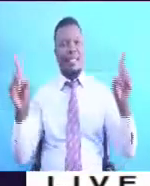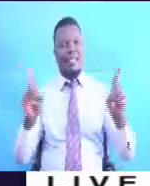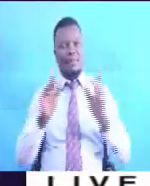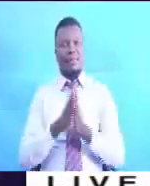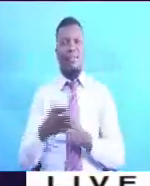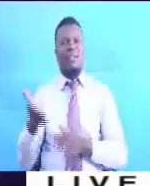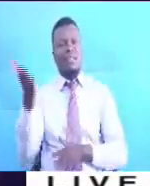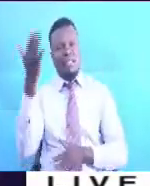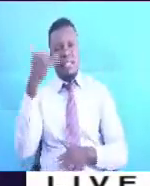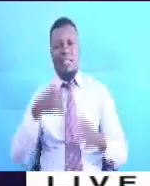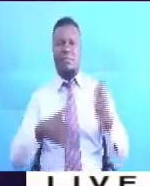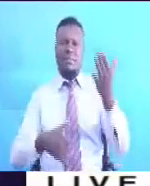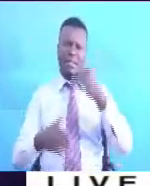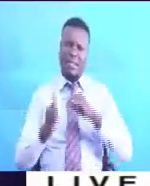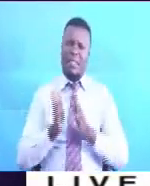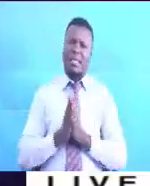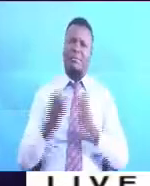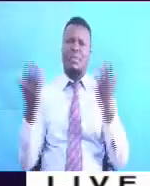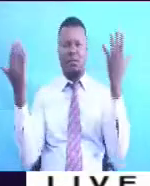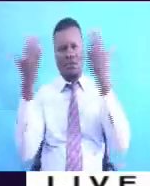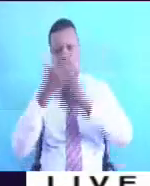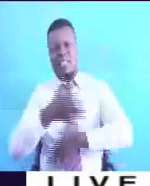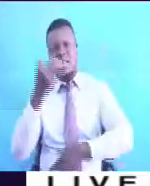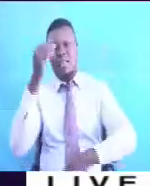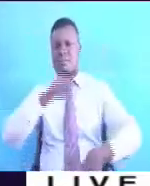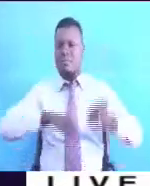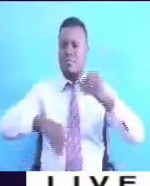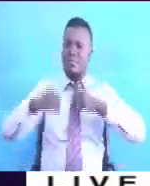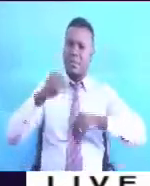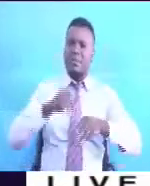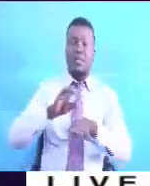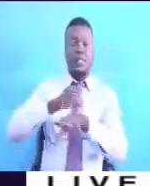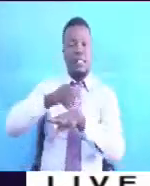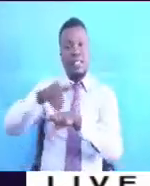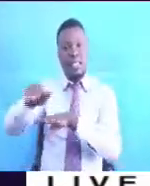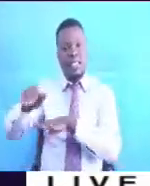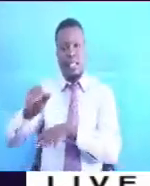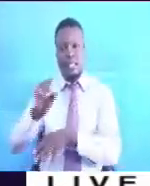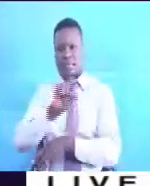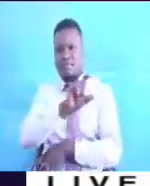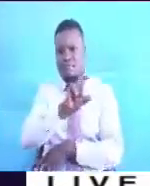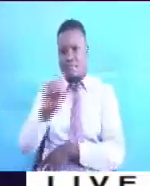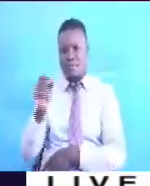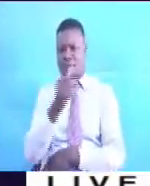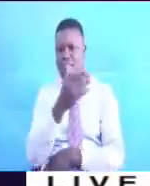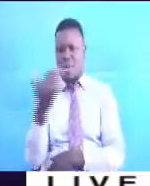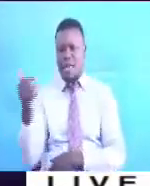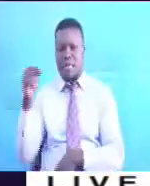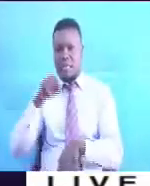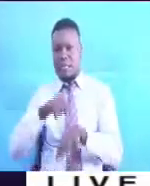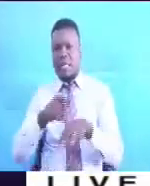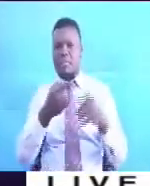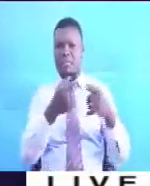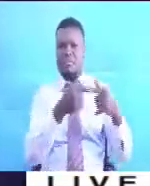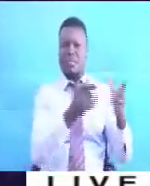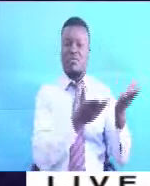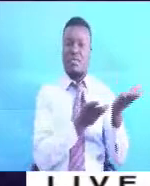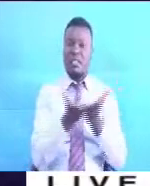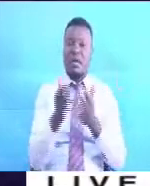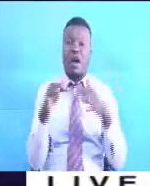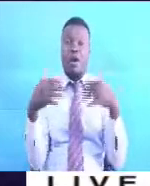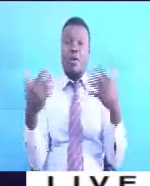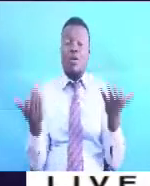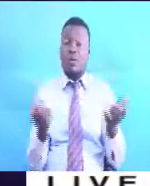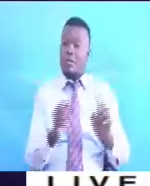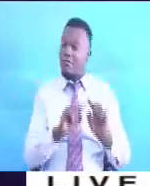for the overnight with your seed. Alternatively, you can send it to the numbers that will be availed during the services, or you can bring it